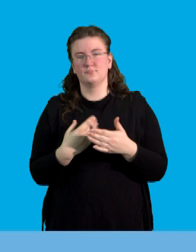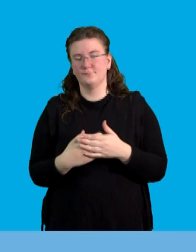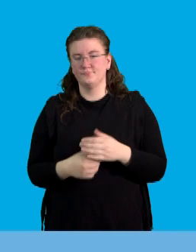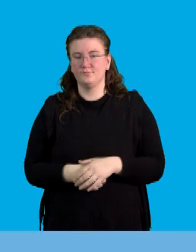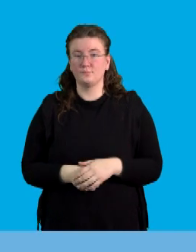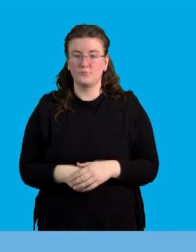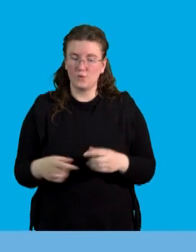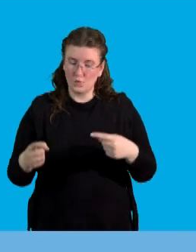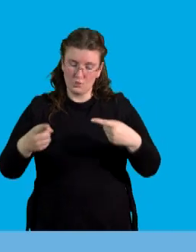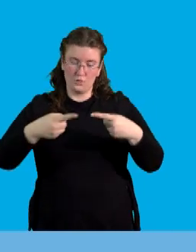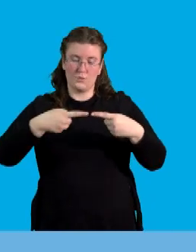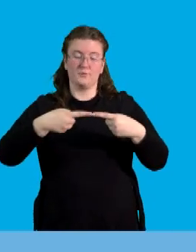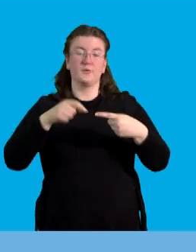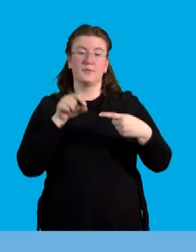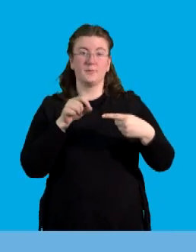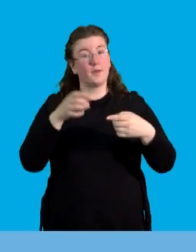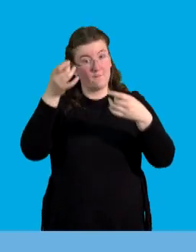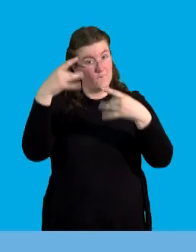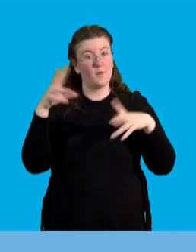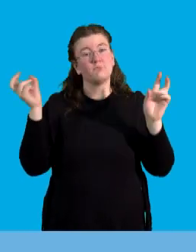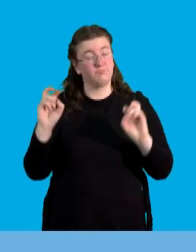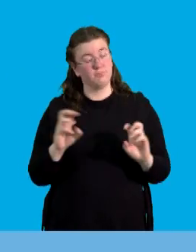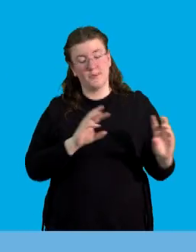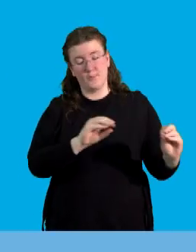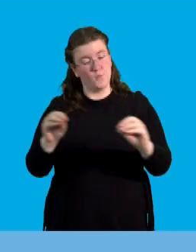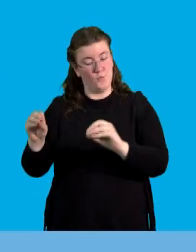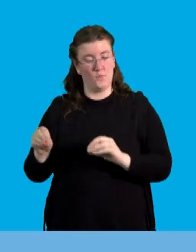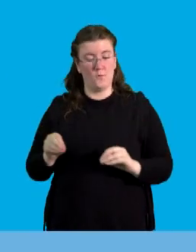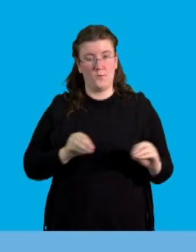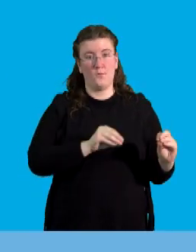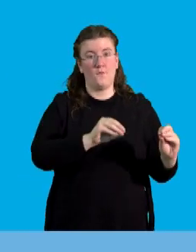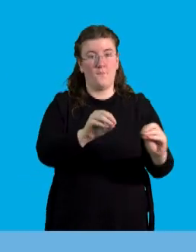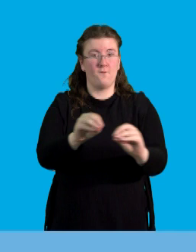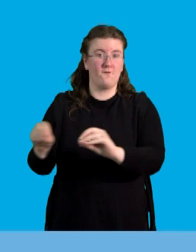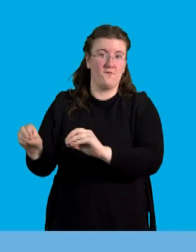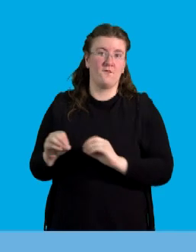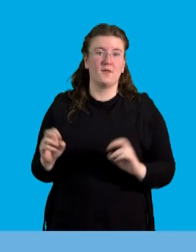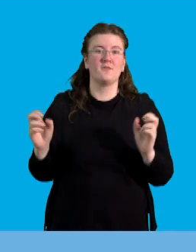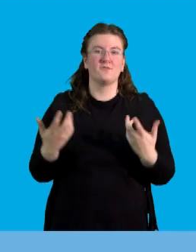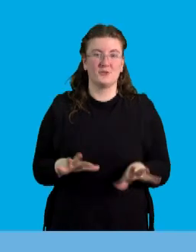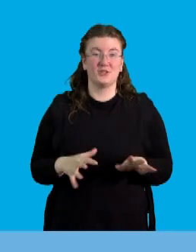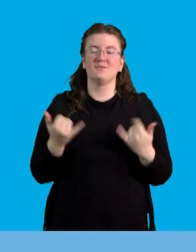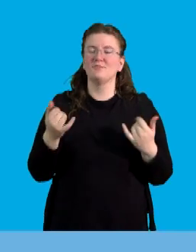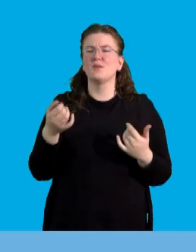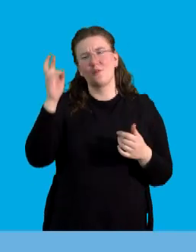circuit. A closed switch tells us that there is current flow. This is you switching on